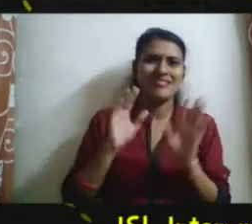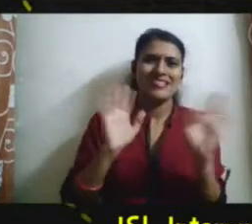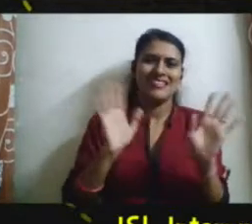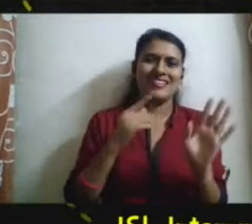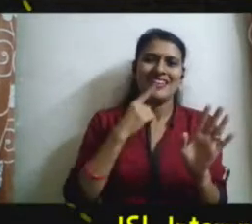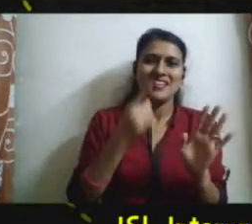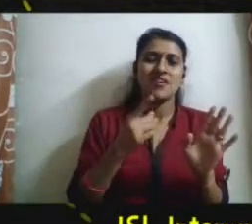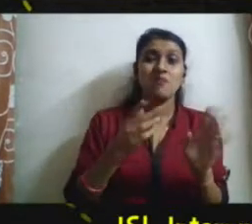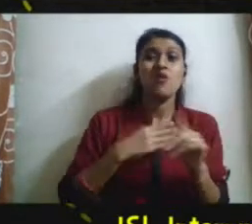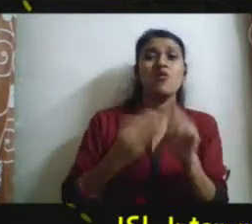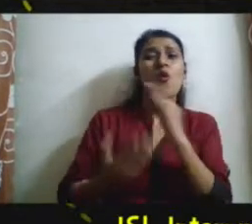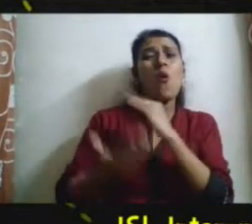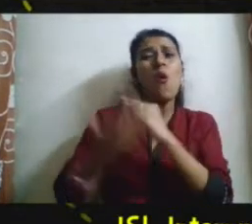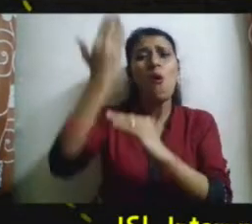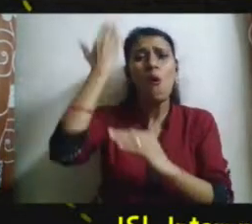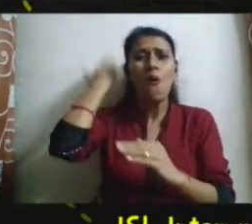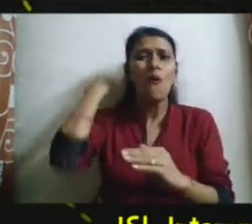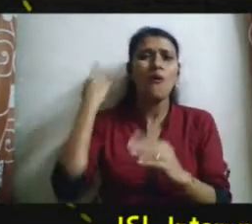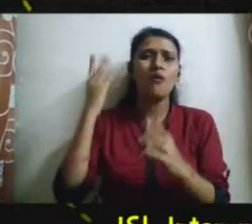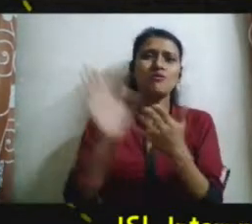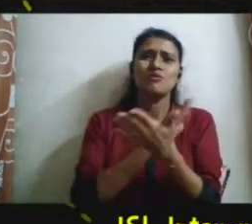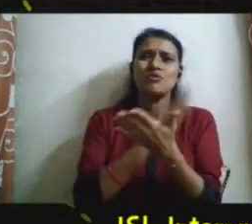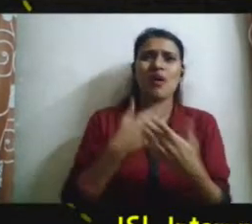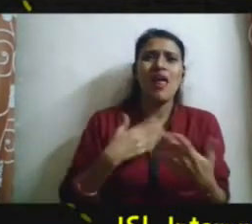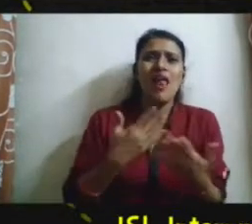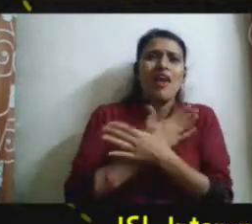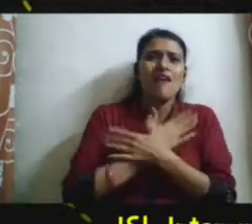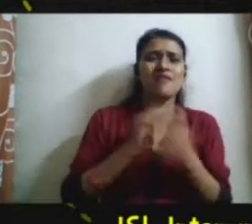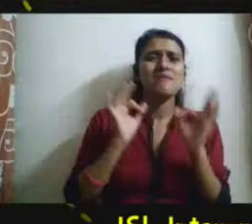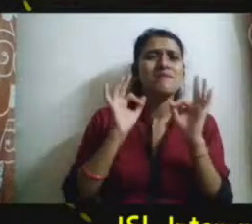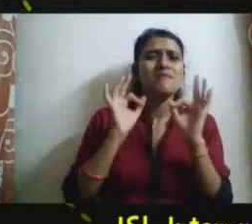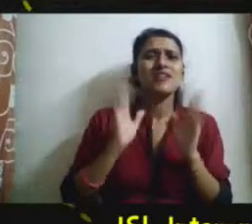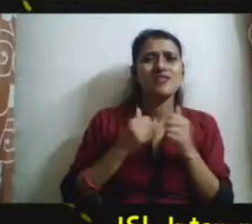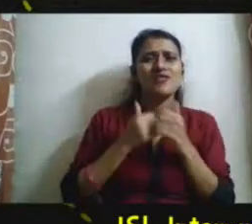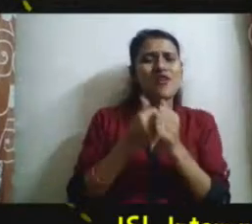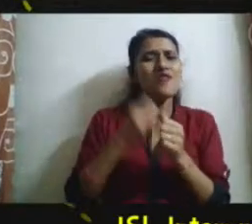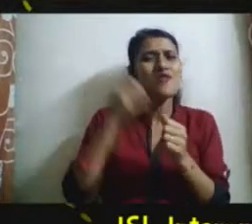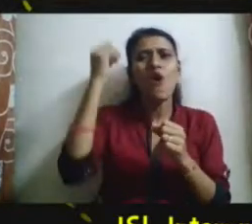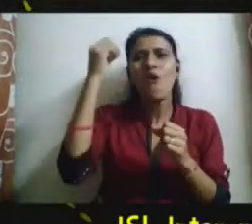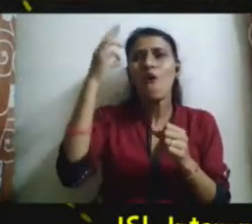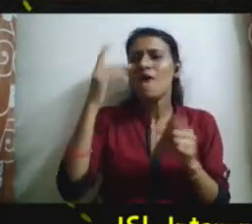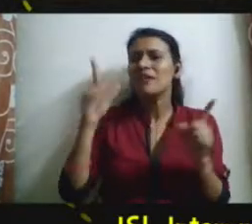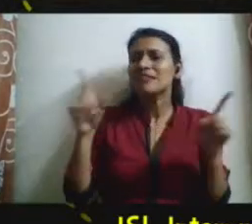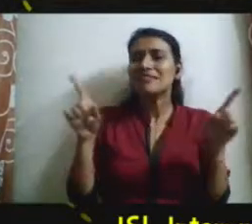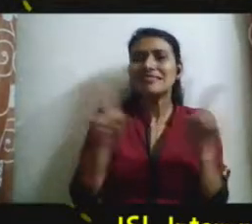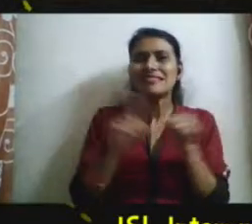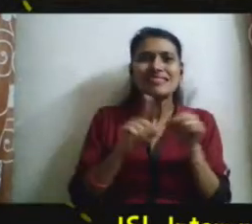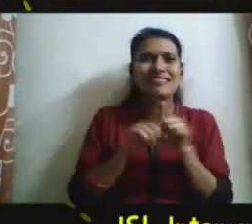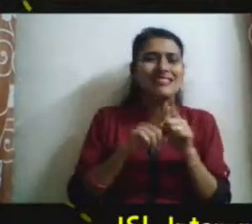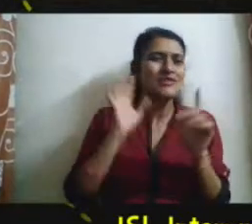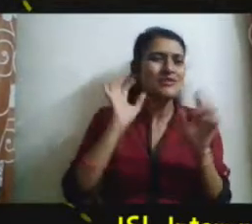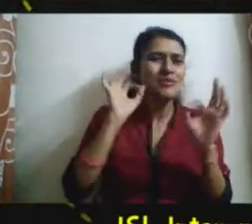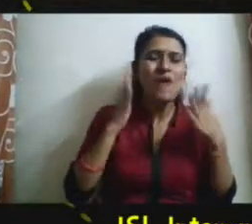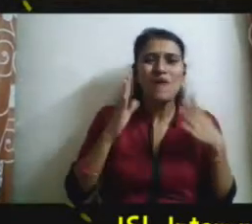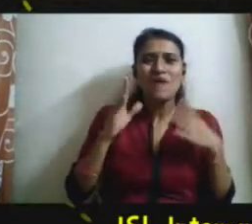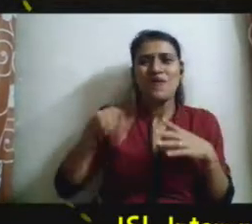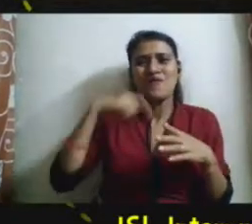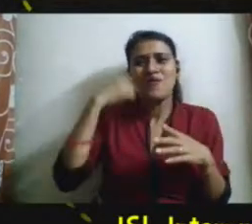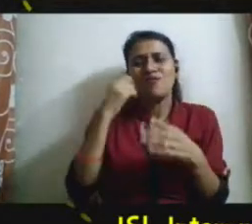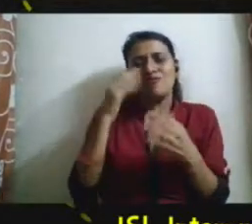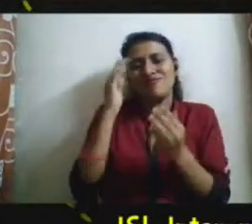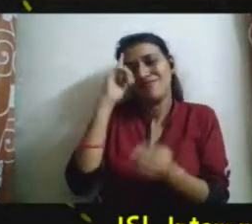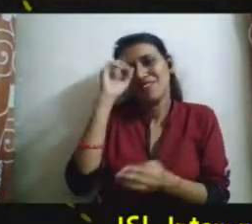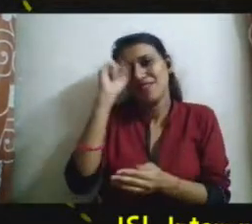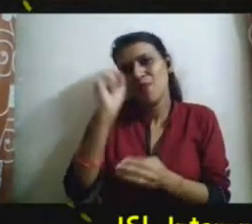these are really my sort of golden film songs, which I've cherished and listened to